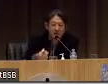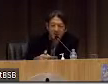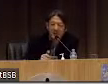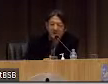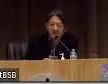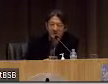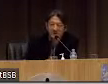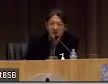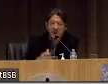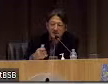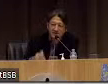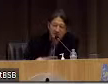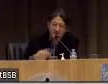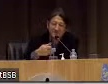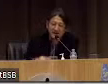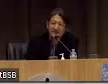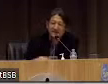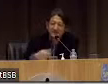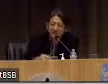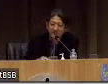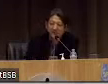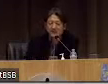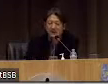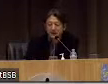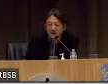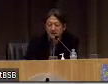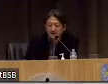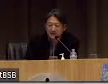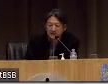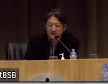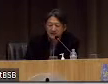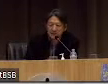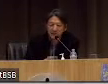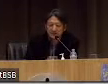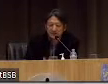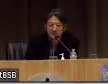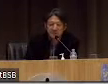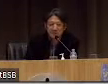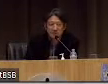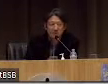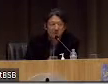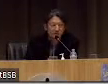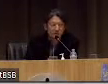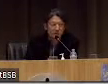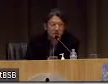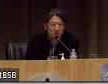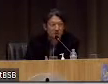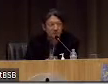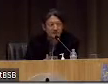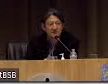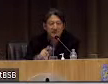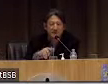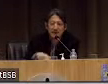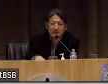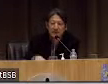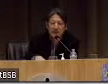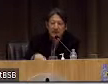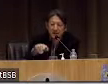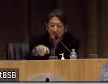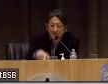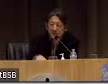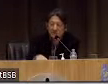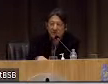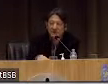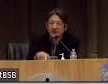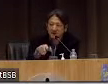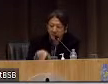secretary and the current president for us to go forward in this work. And I think that's a very important point, but it's not